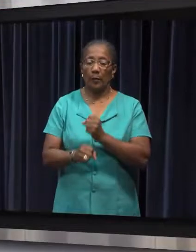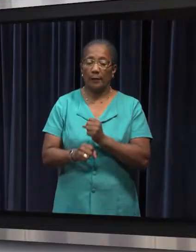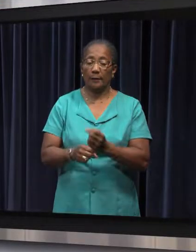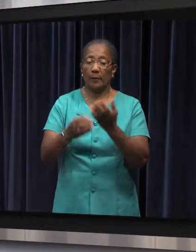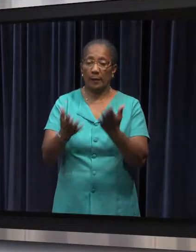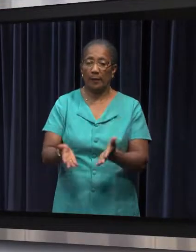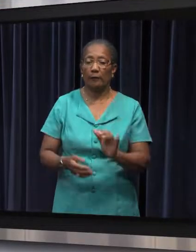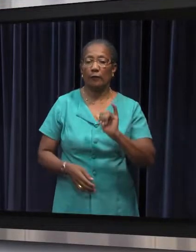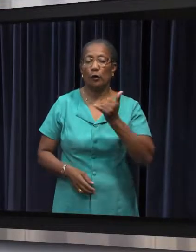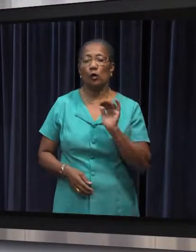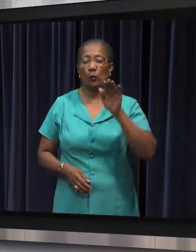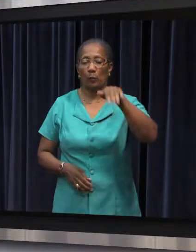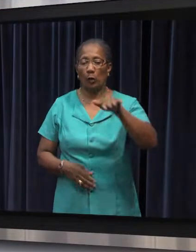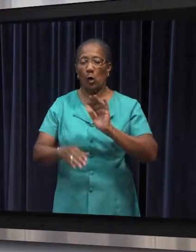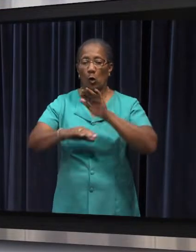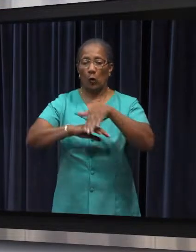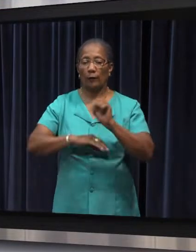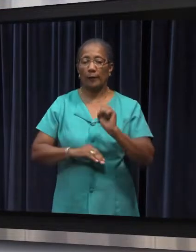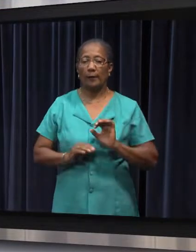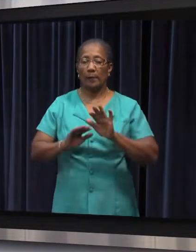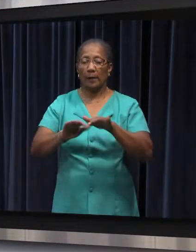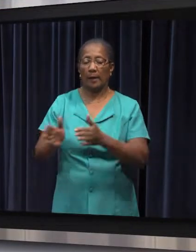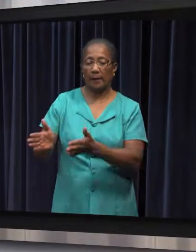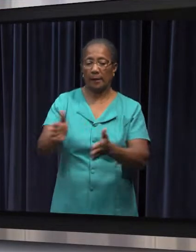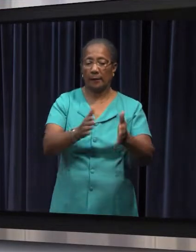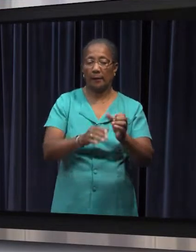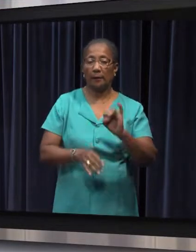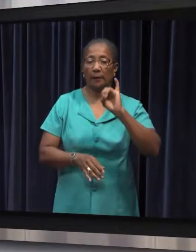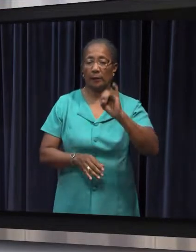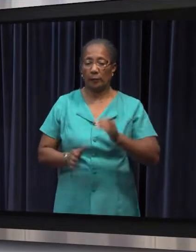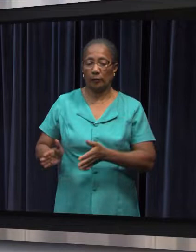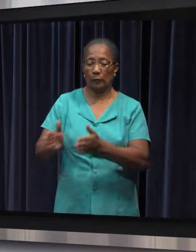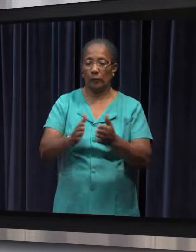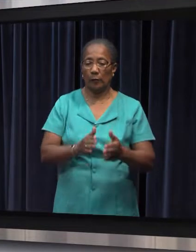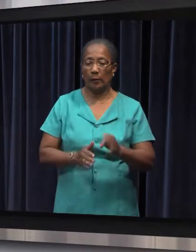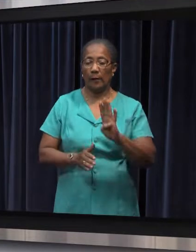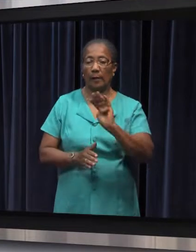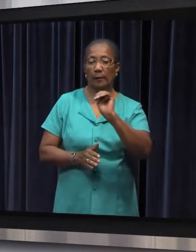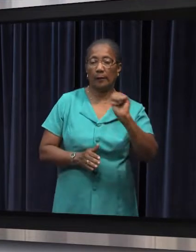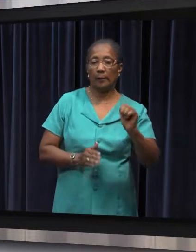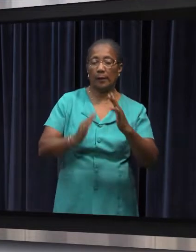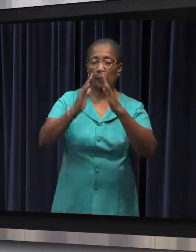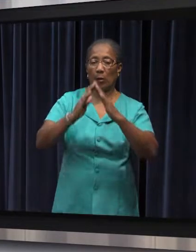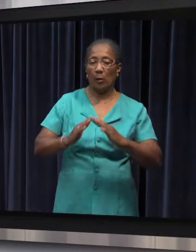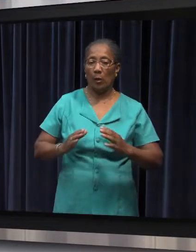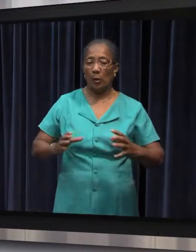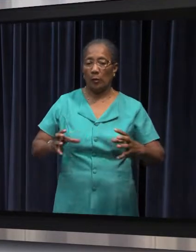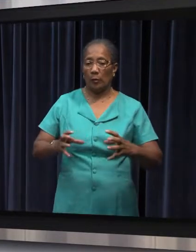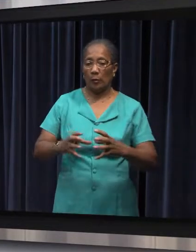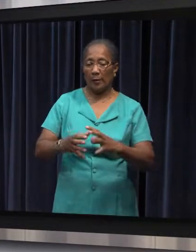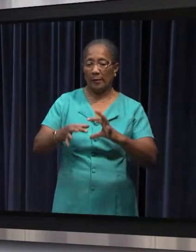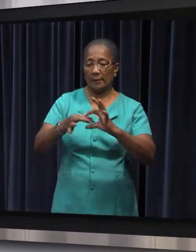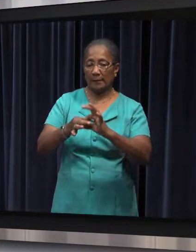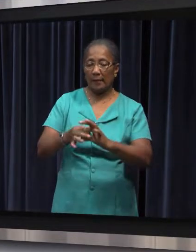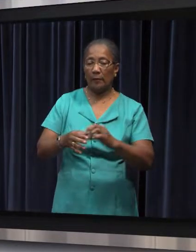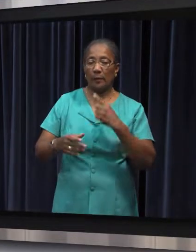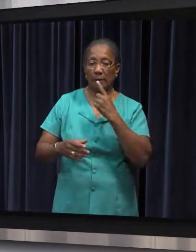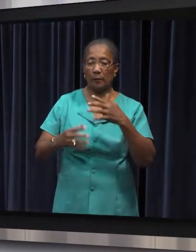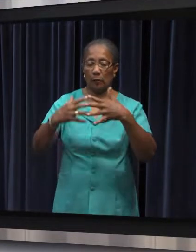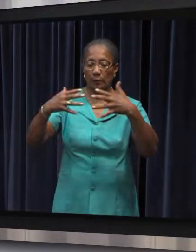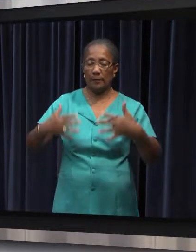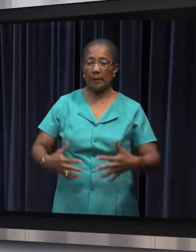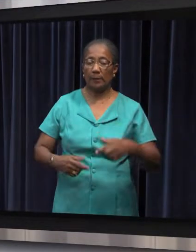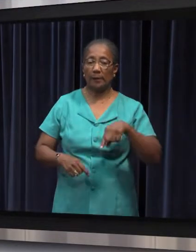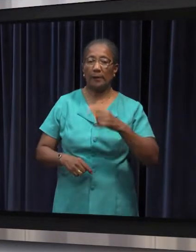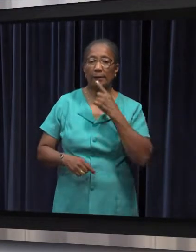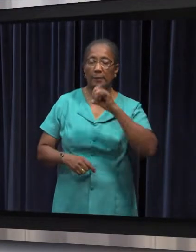Construction works on the new bridge over the Saramaca Canal, which connect the Industrieweg and the Beekhuizenweg, are